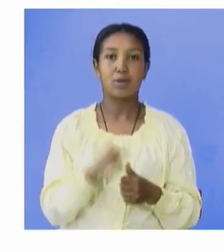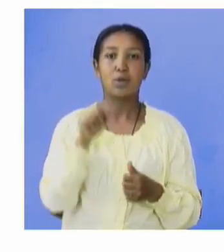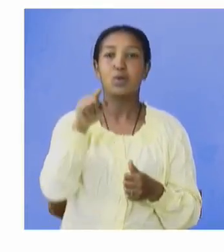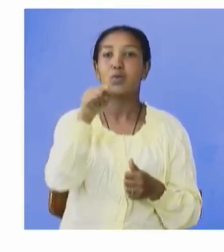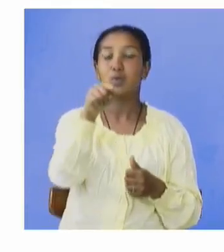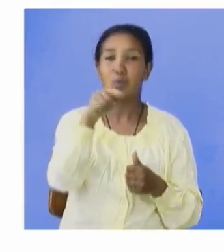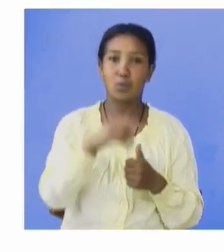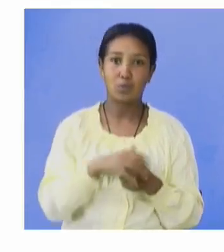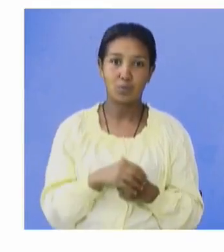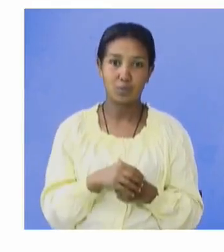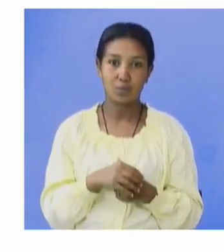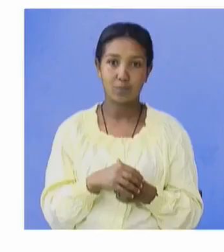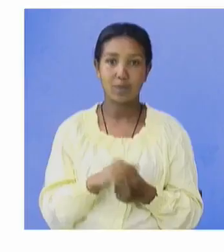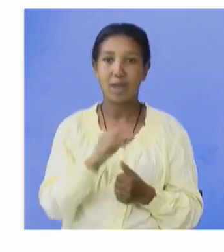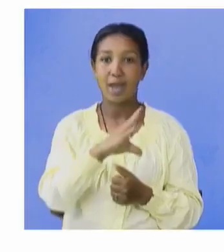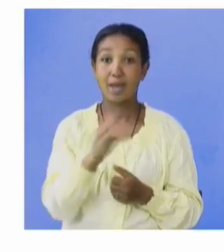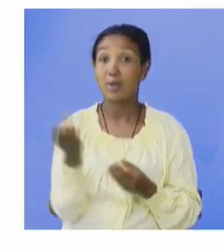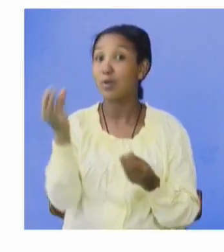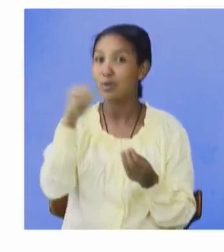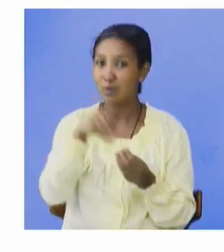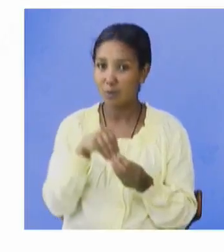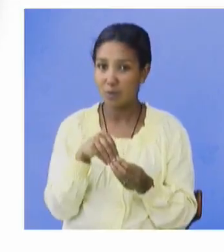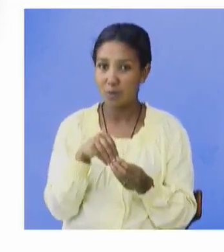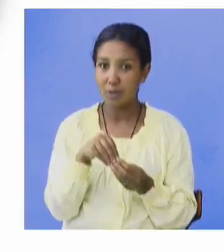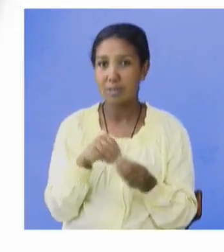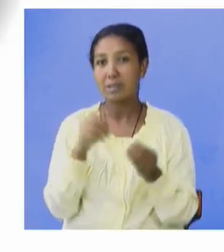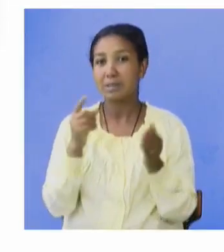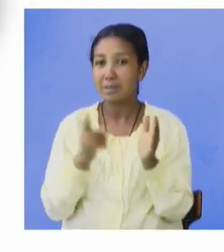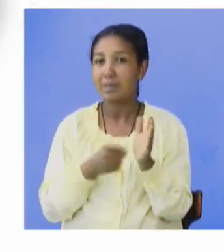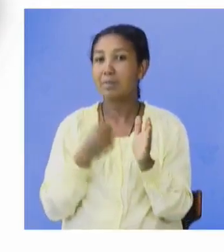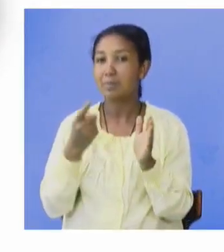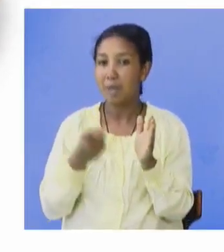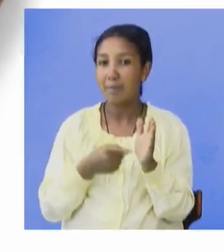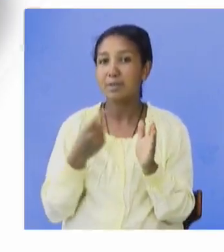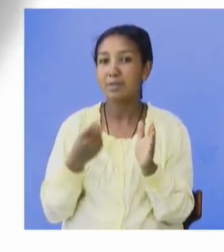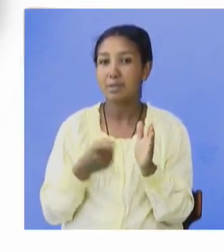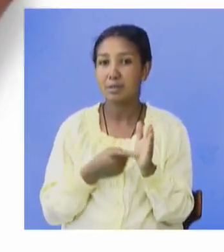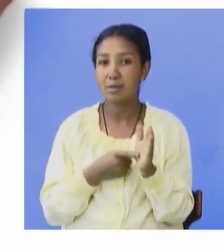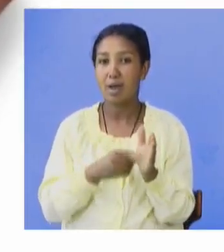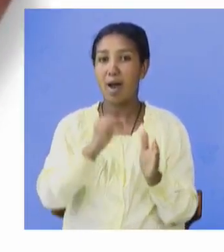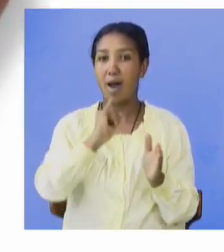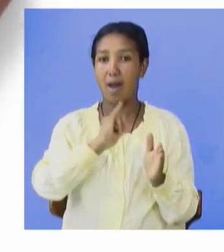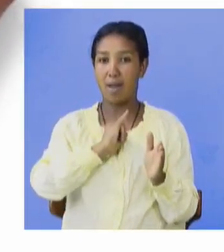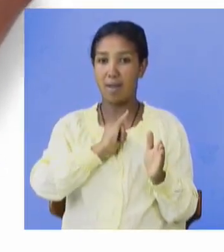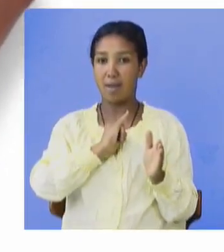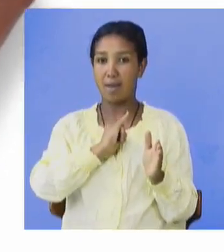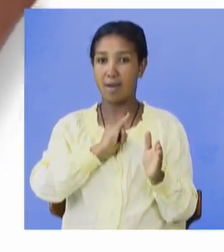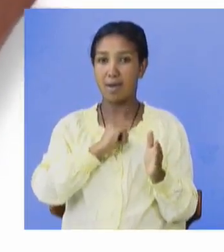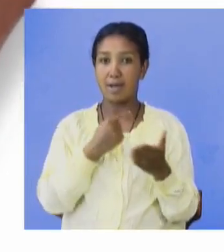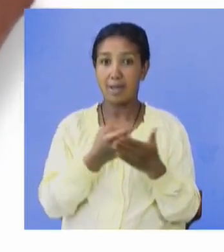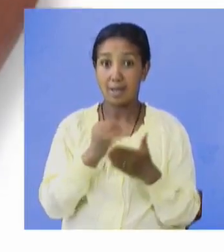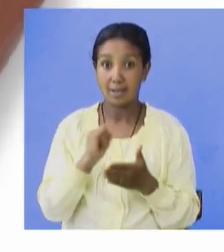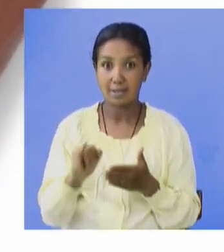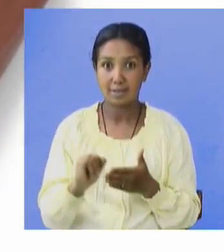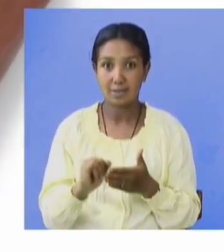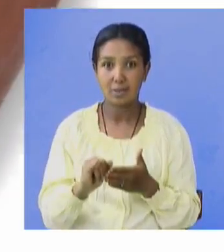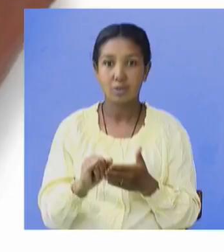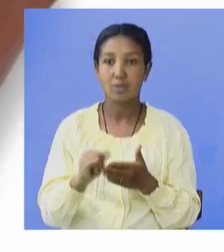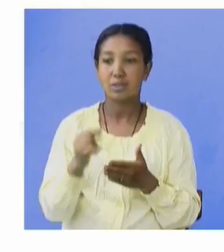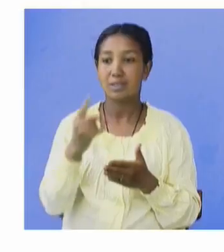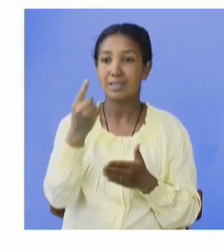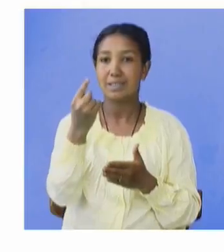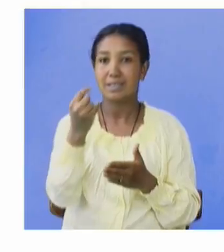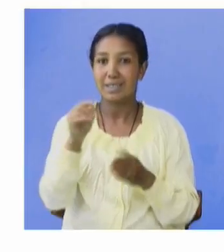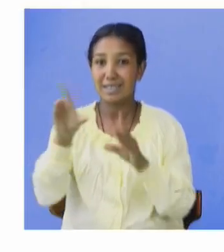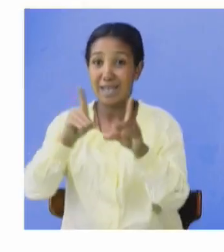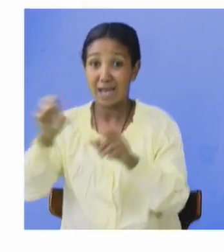you, and also some specific rule, I. And here is we can use